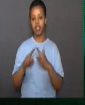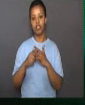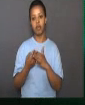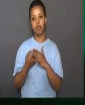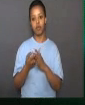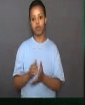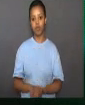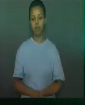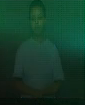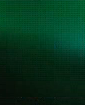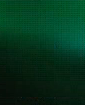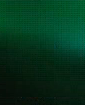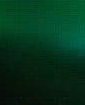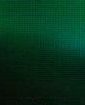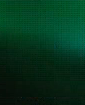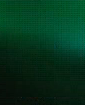Begin.